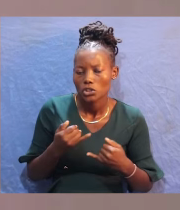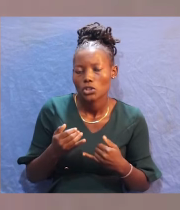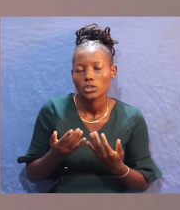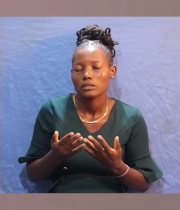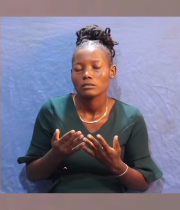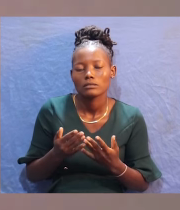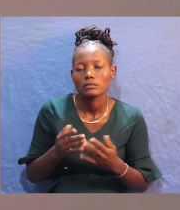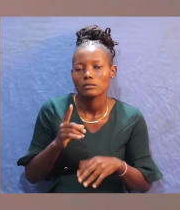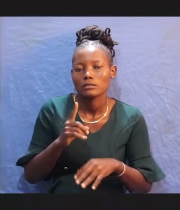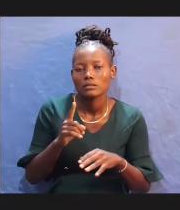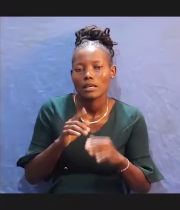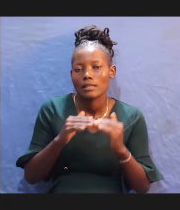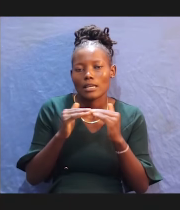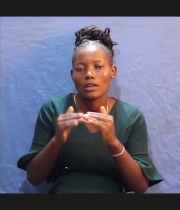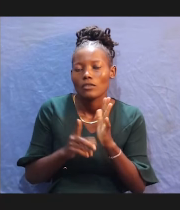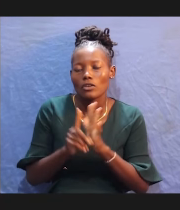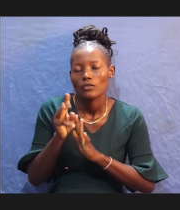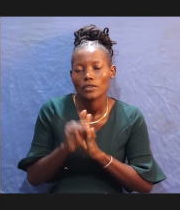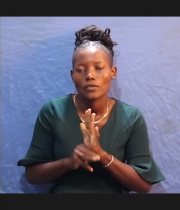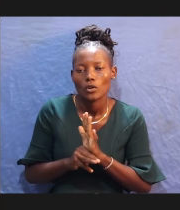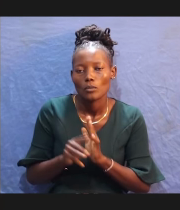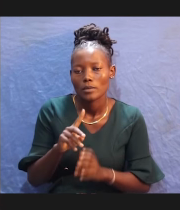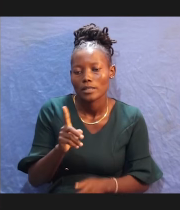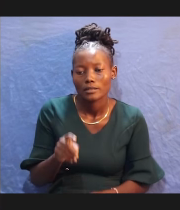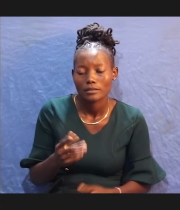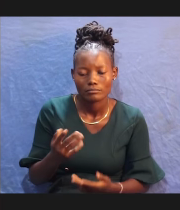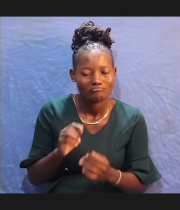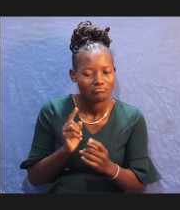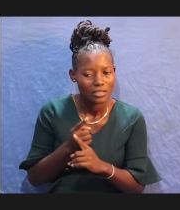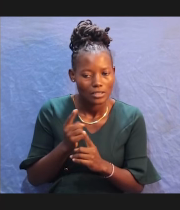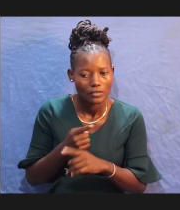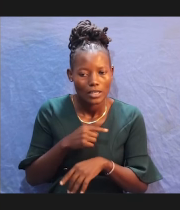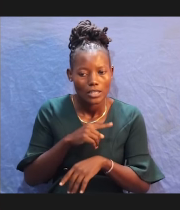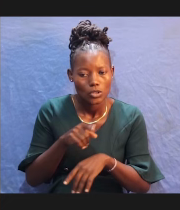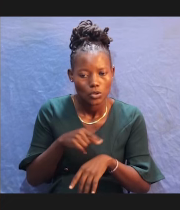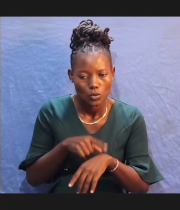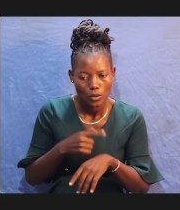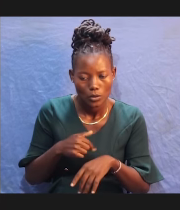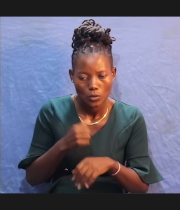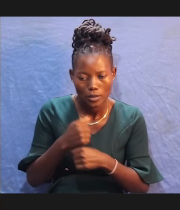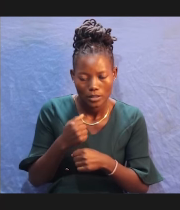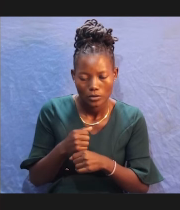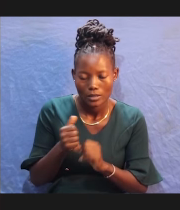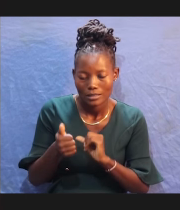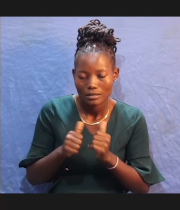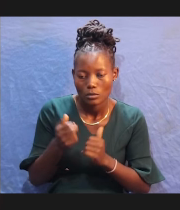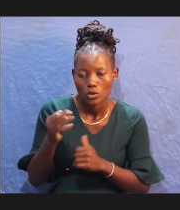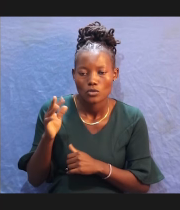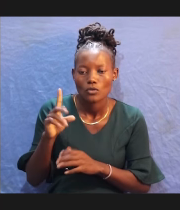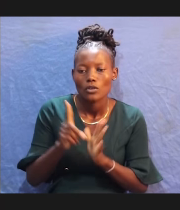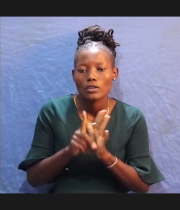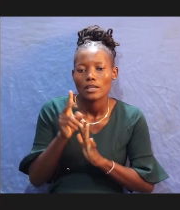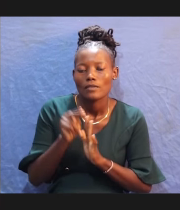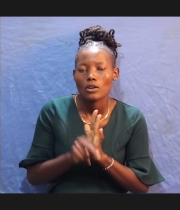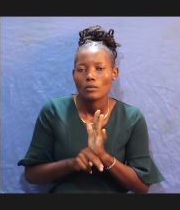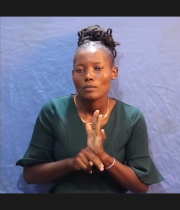development? Yeah, it is different. So when we do just sport for development